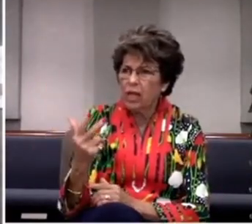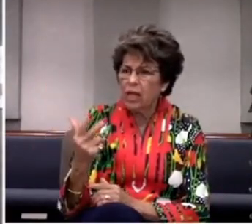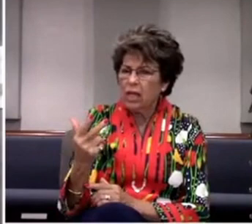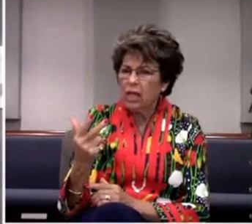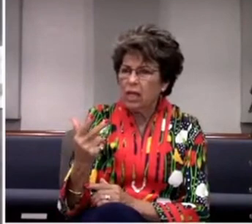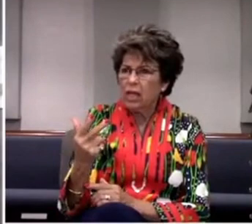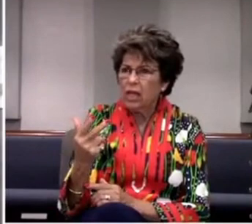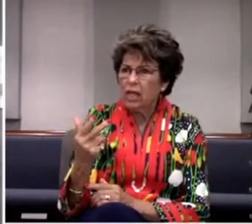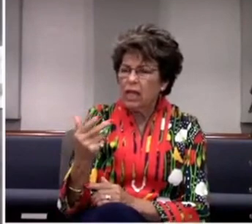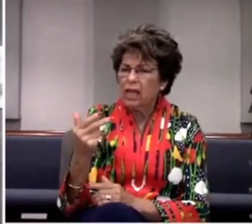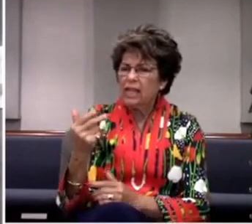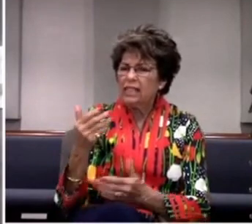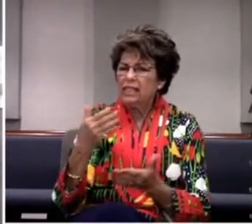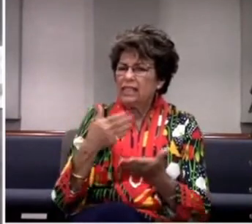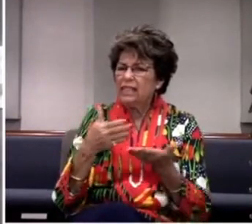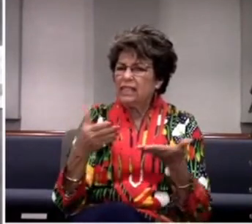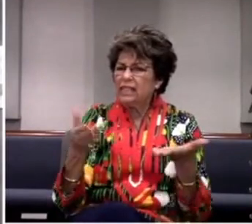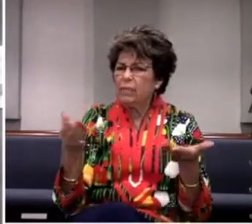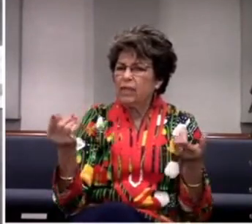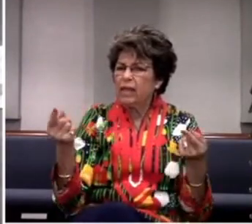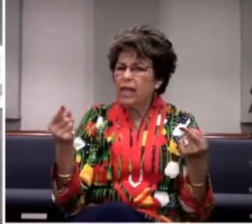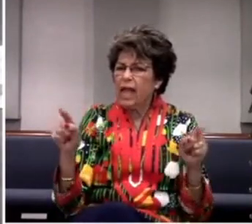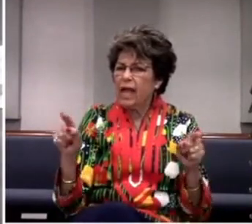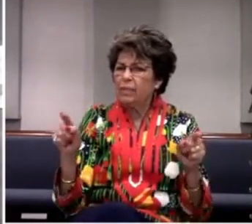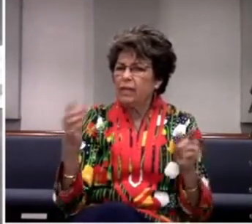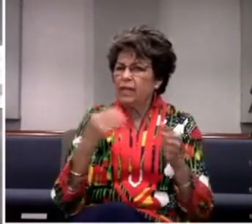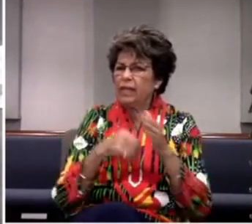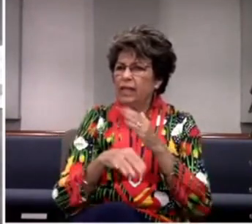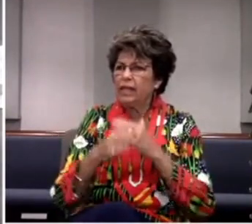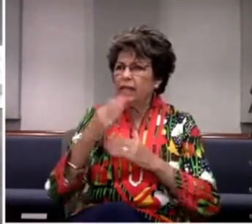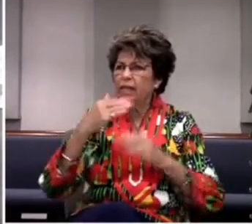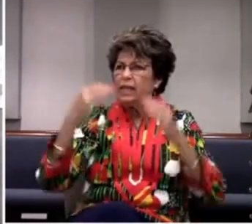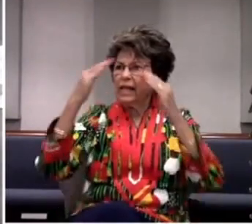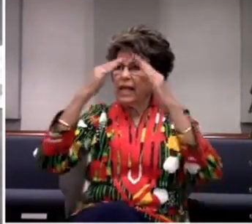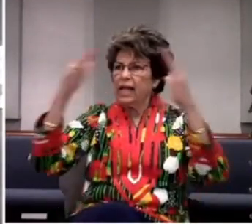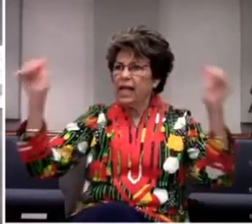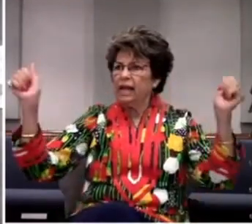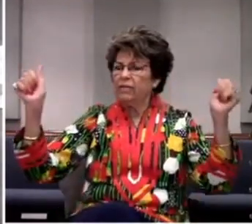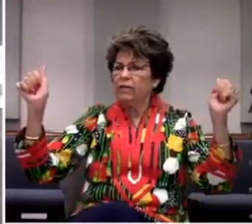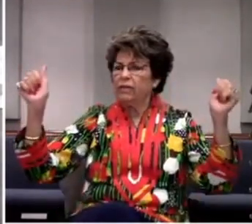an event in heaven happened. Now you need Isaiah